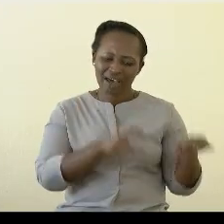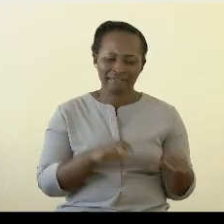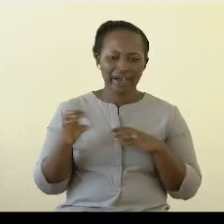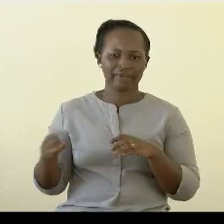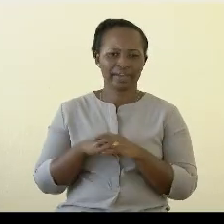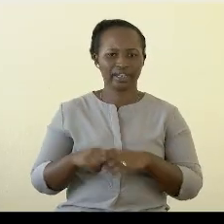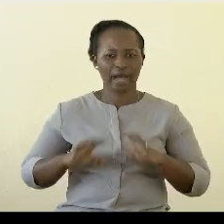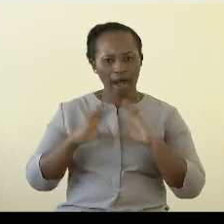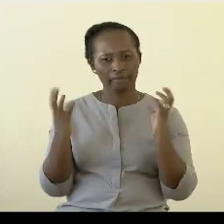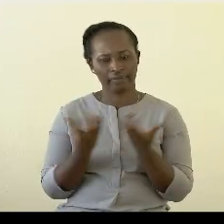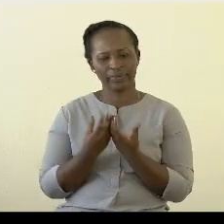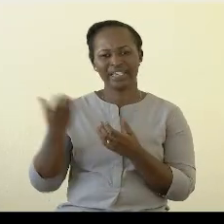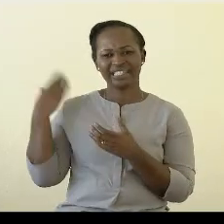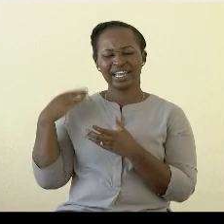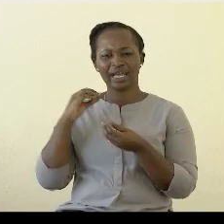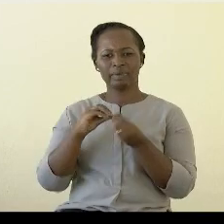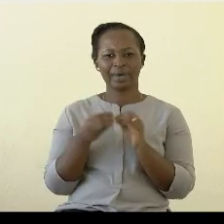What were the numbers before?